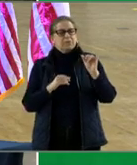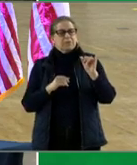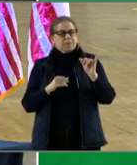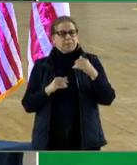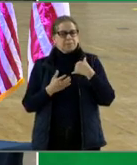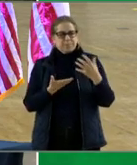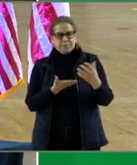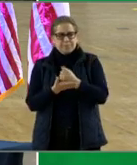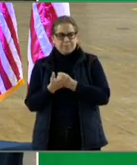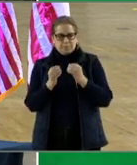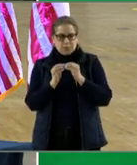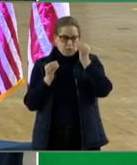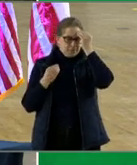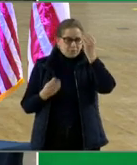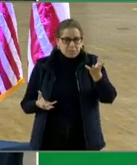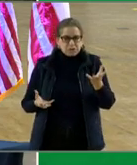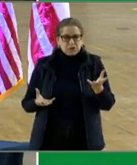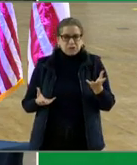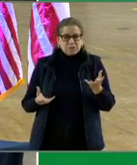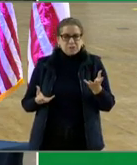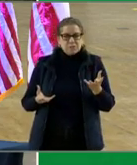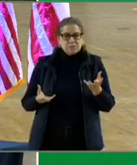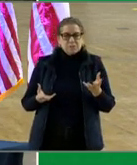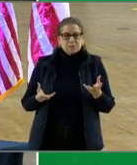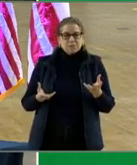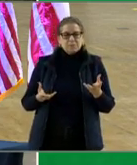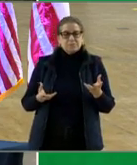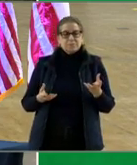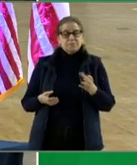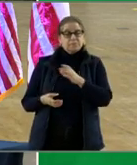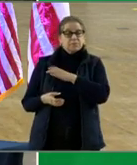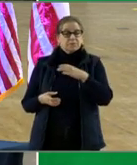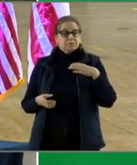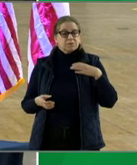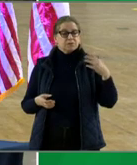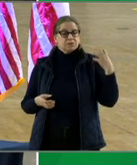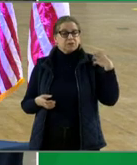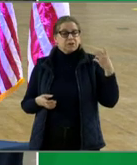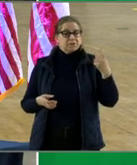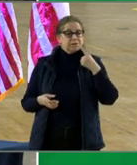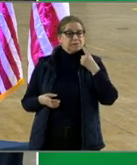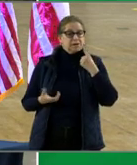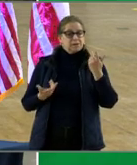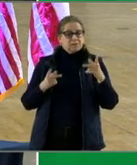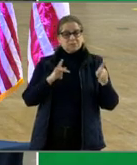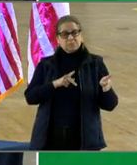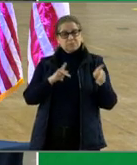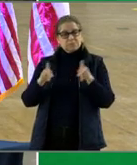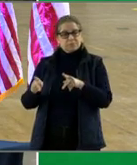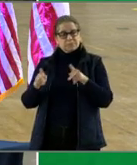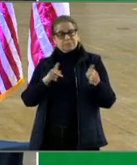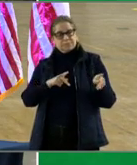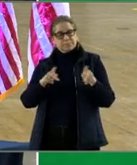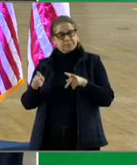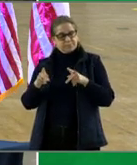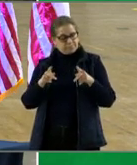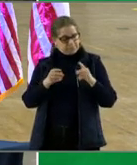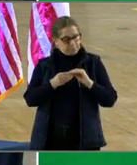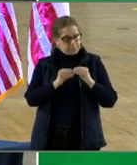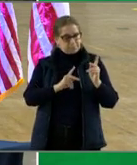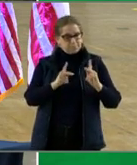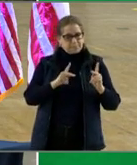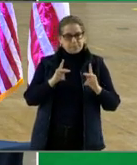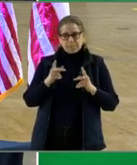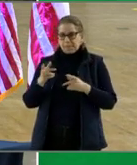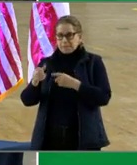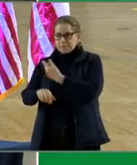as Chairman Mendelson mentioned, what proportion of our individuals are requiring hospitalization, how long people are